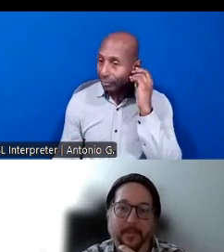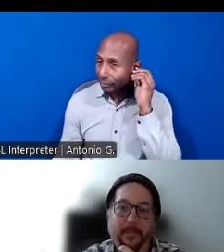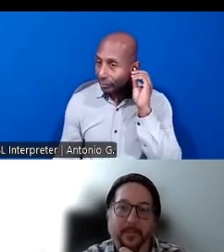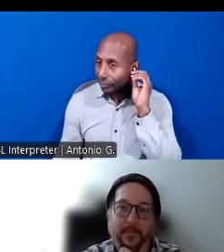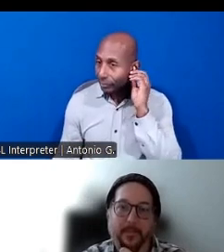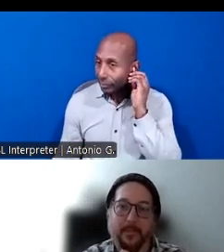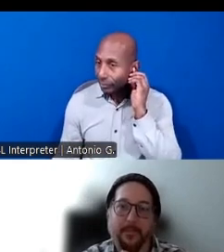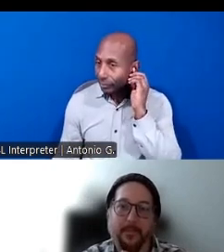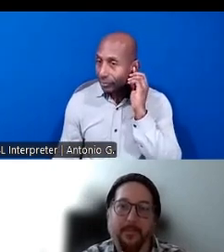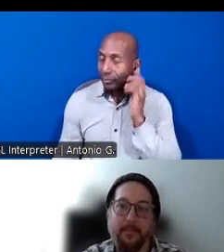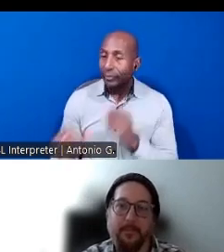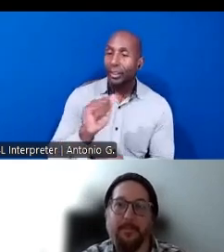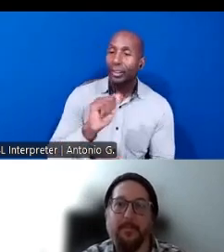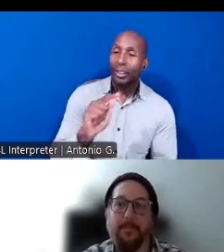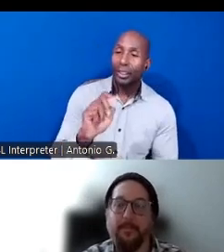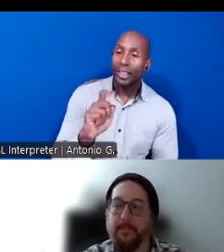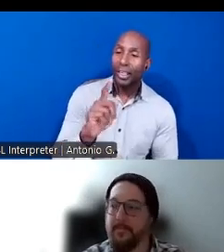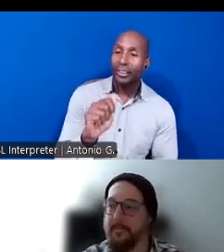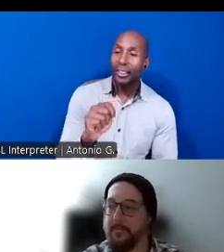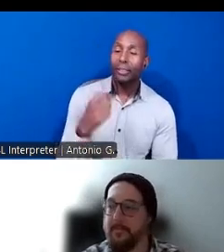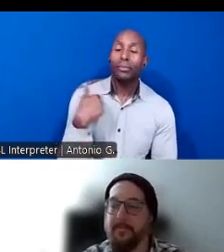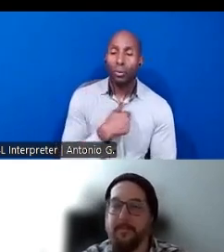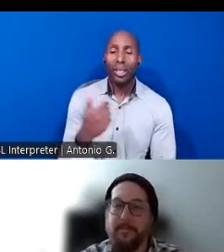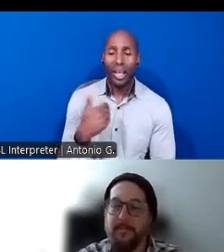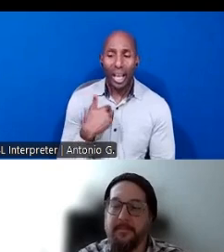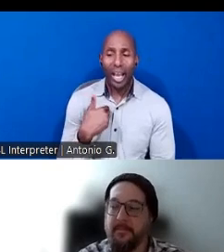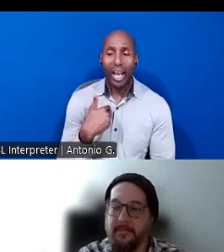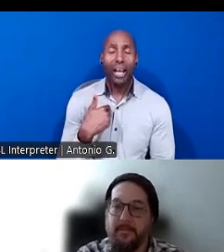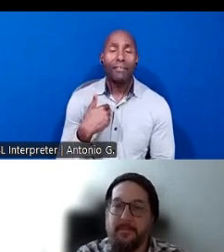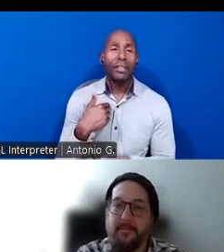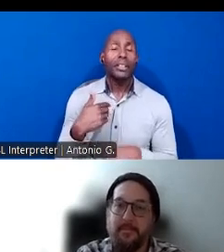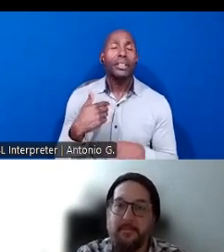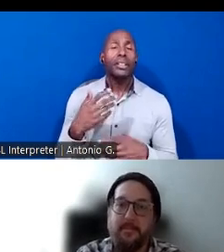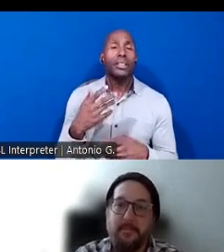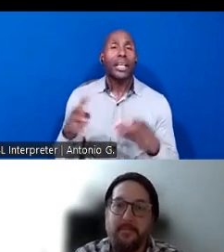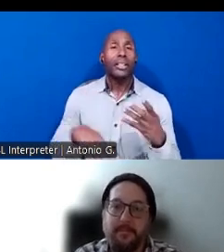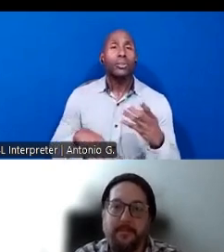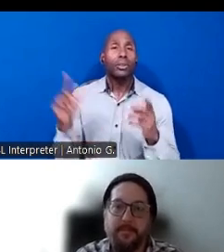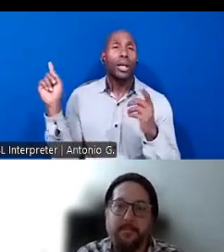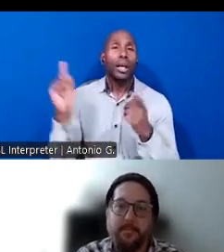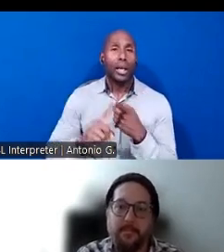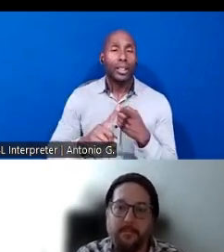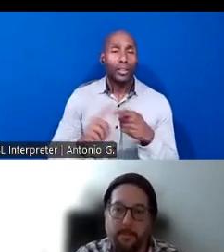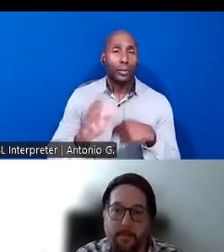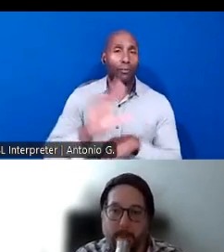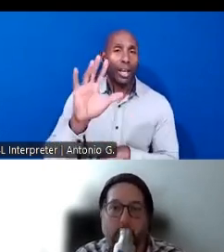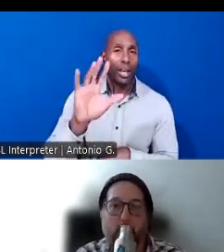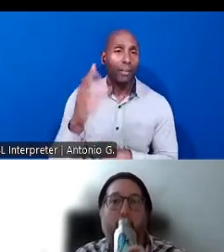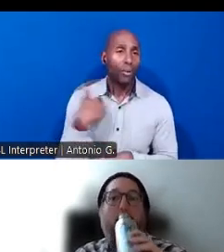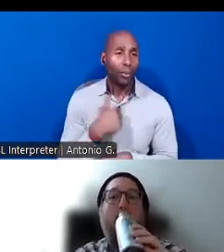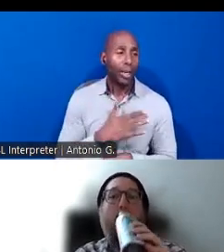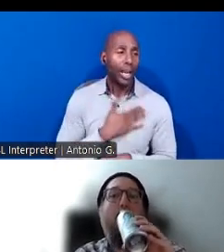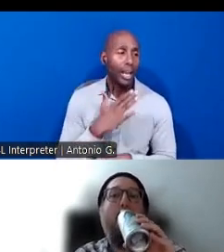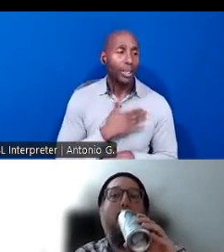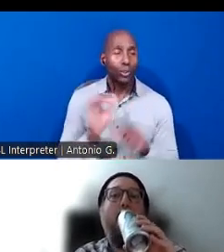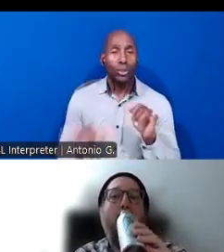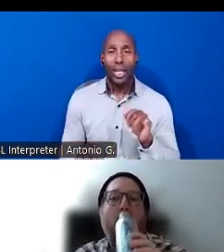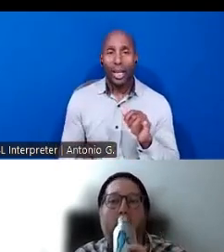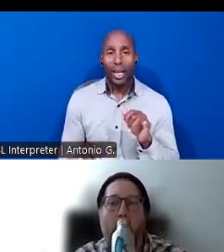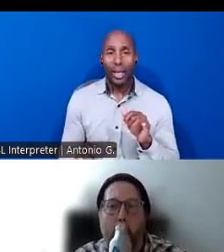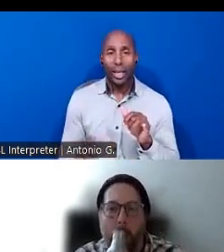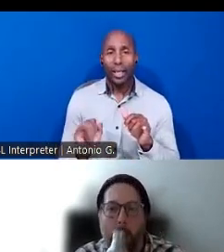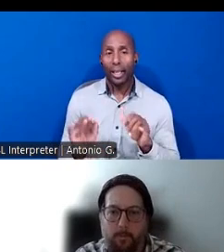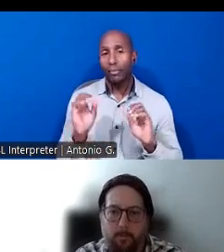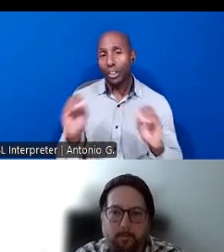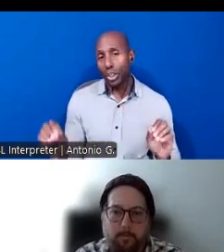scheduled till 5. So if folks do want to stick around and ask questions, we're happy to answer them. But if we don't see any, then we'll probably end the